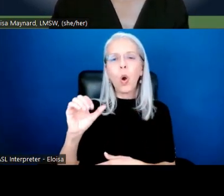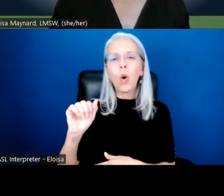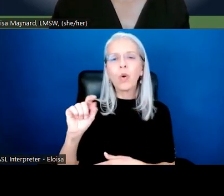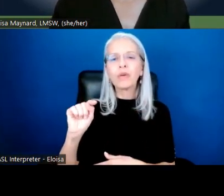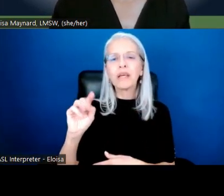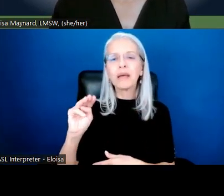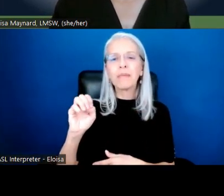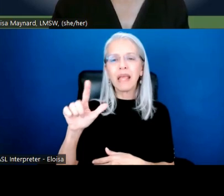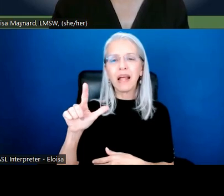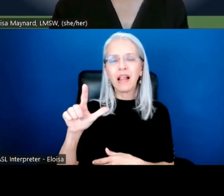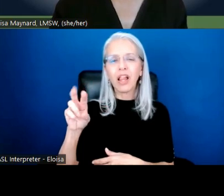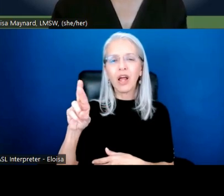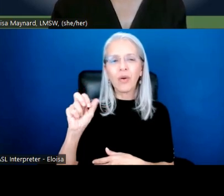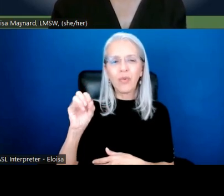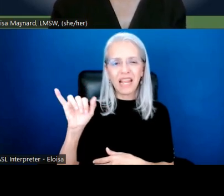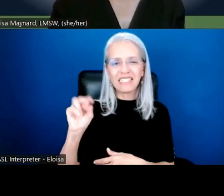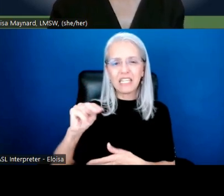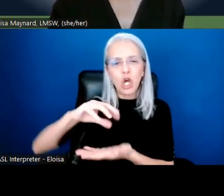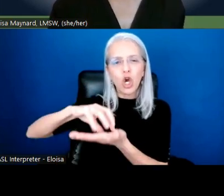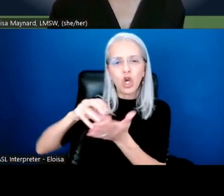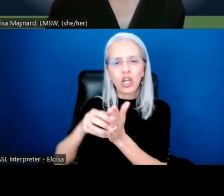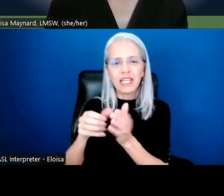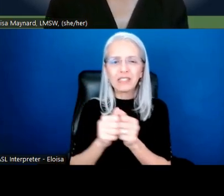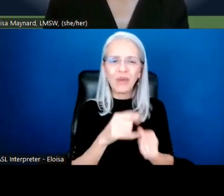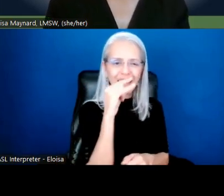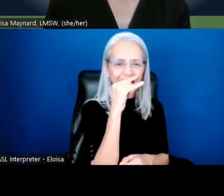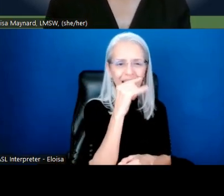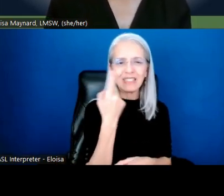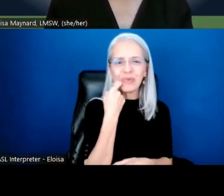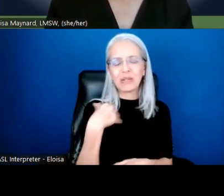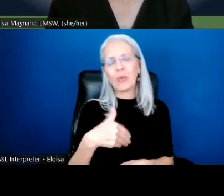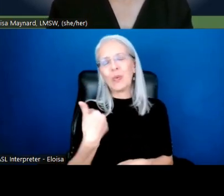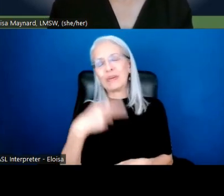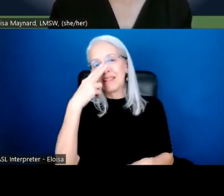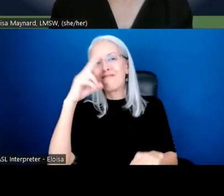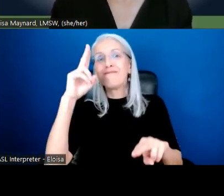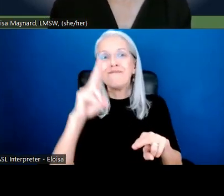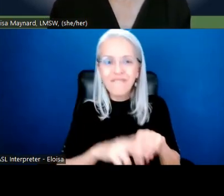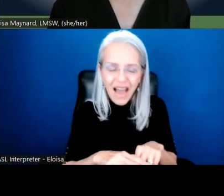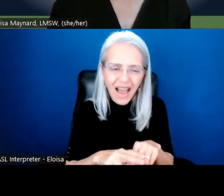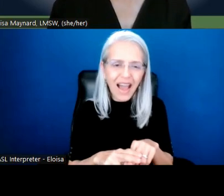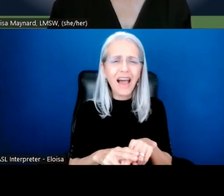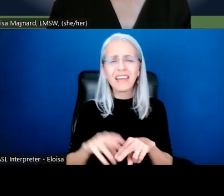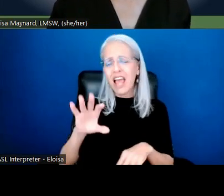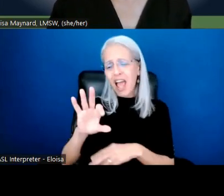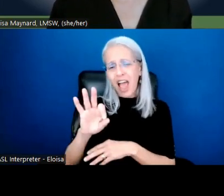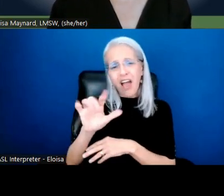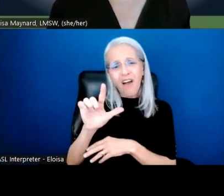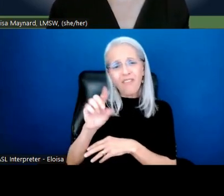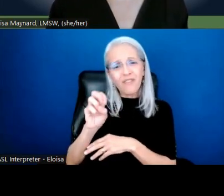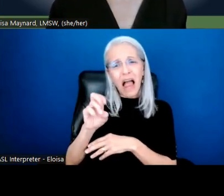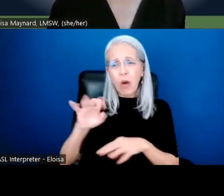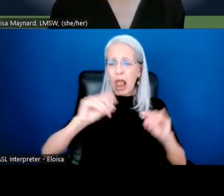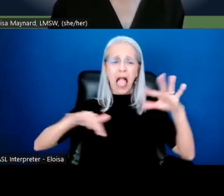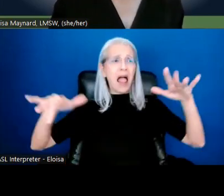of oatmeal raisins cookies with a couple of kids recently. That was so much fun. We had flour all over the kitchen and